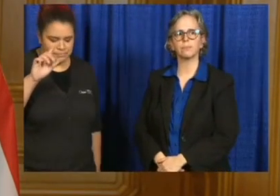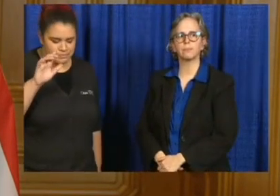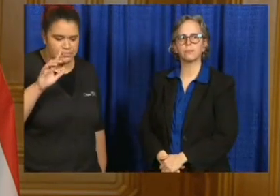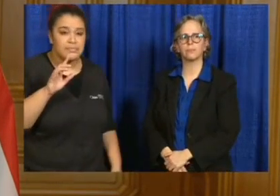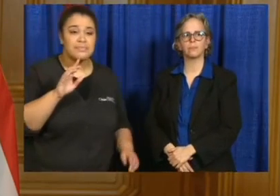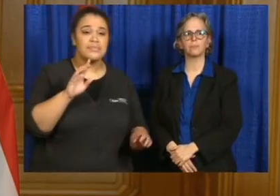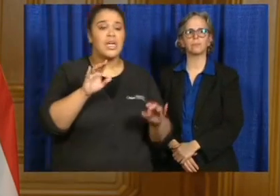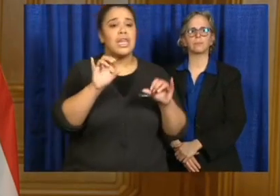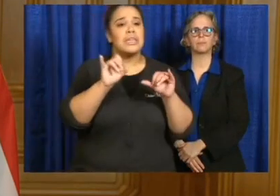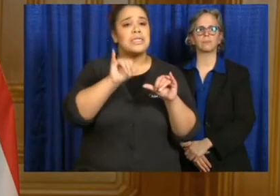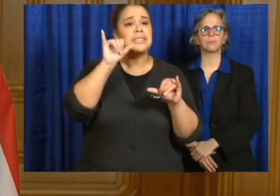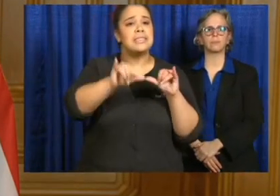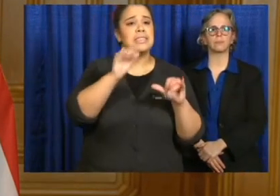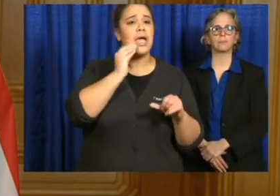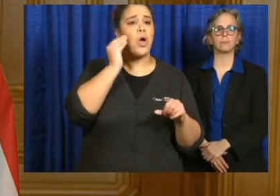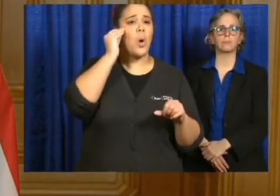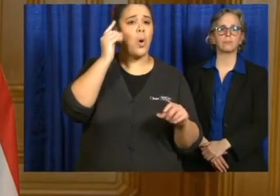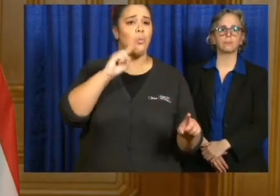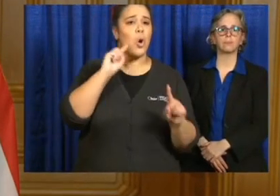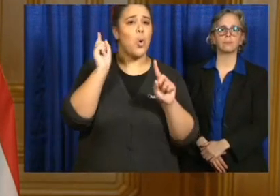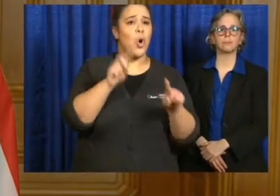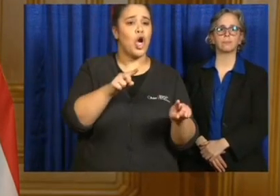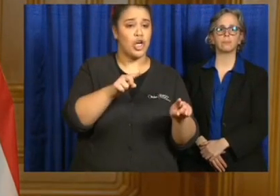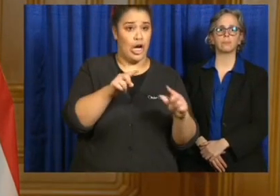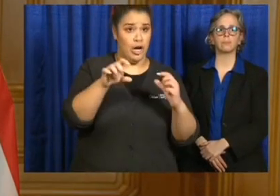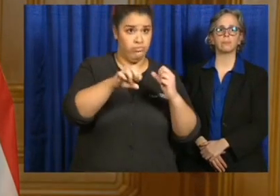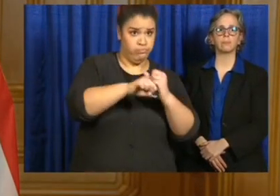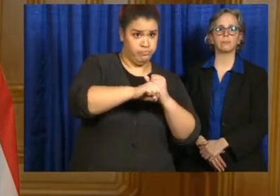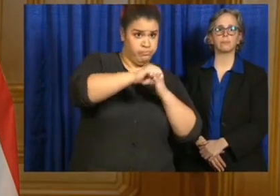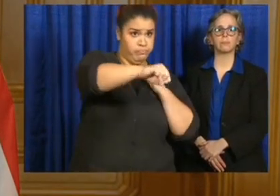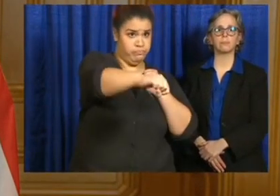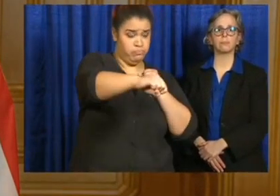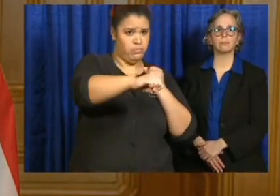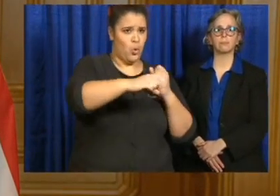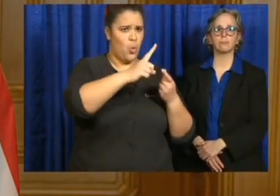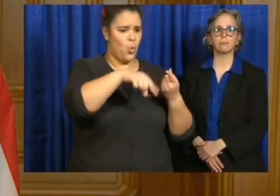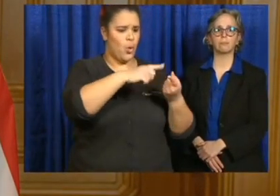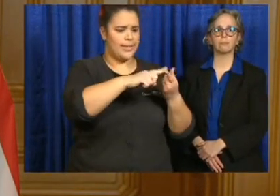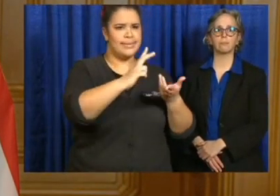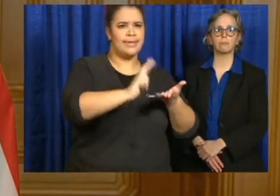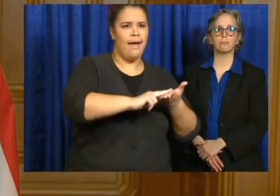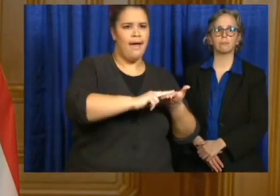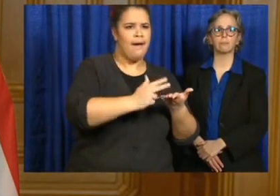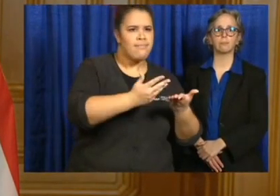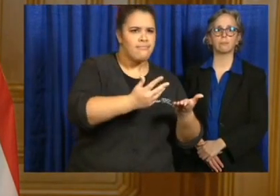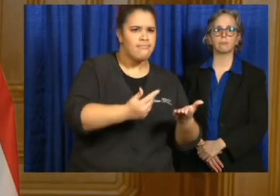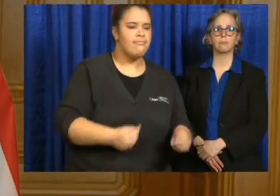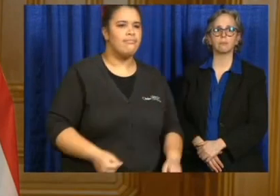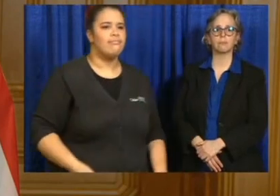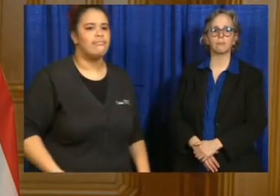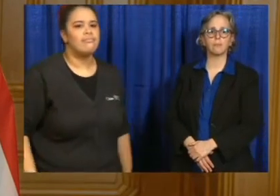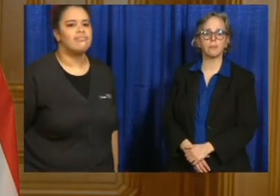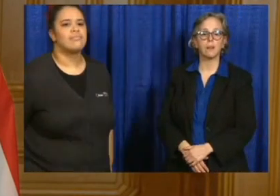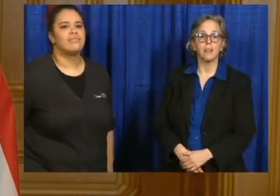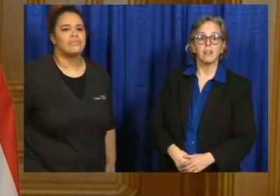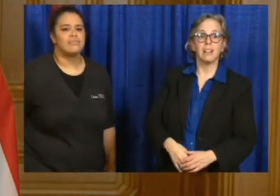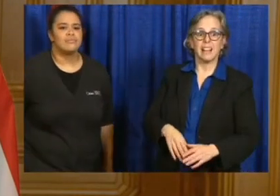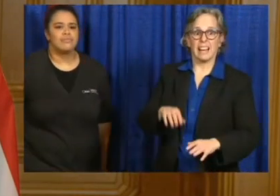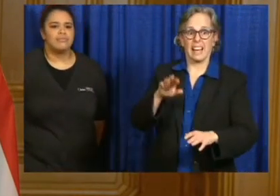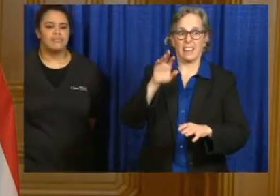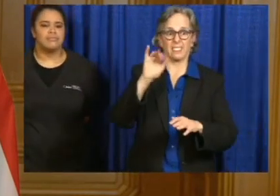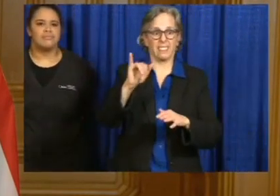The extension of the stay-at-home order. Right. That runs out in a few days, and we'll probably have this in the next couple of